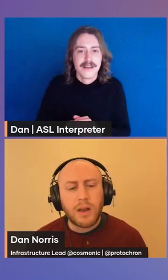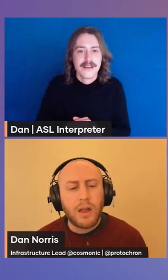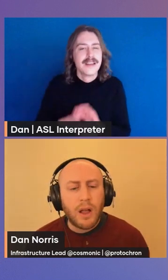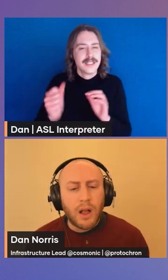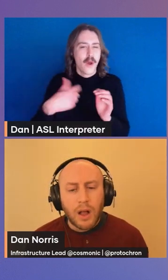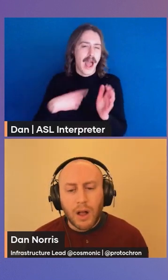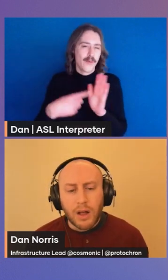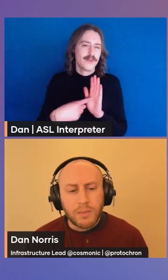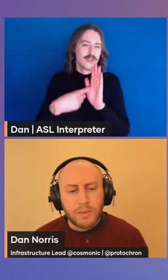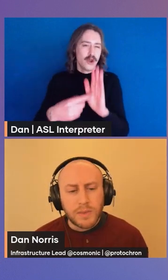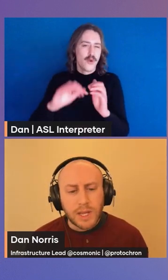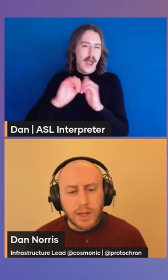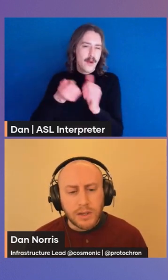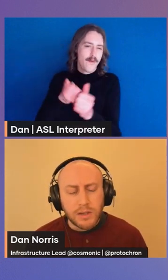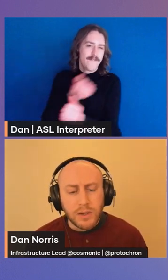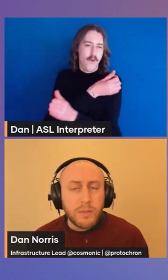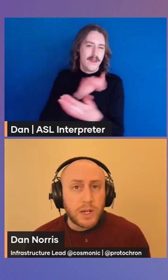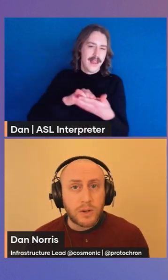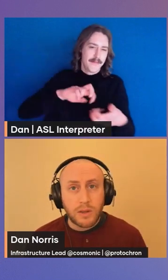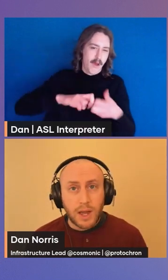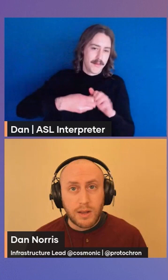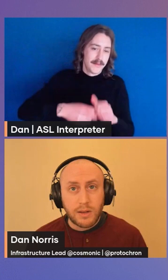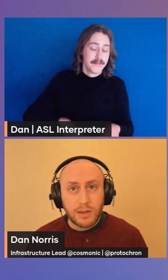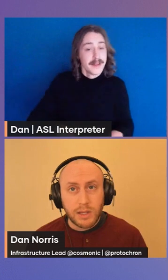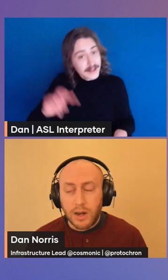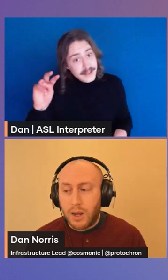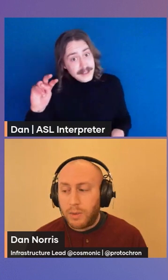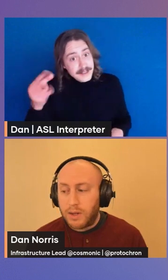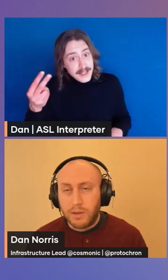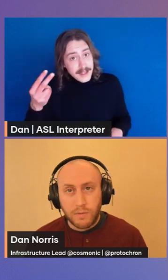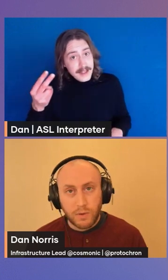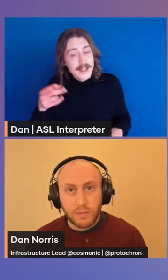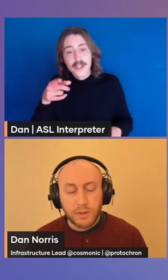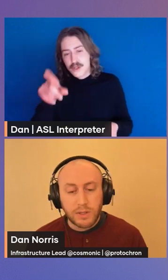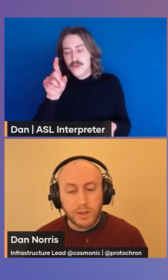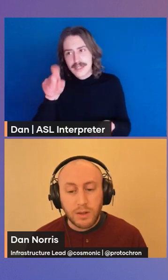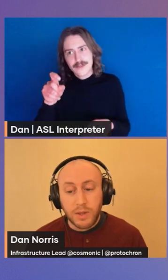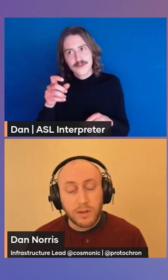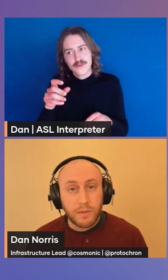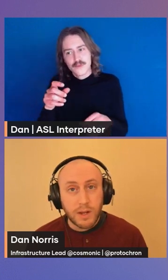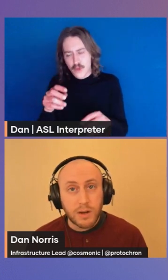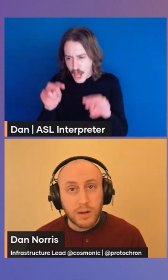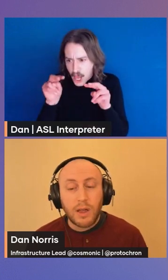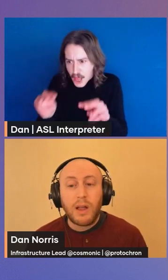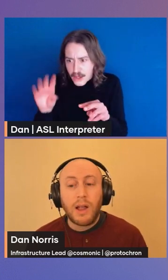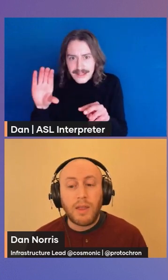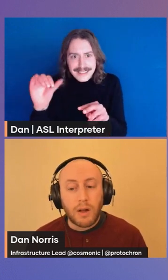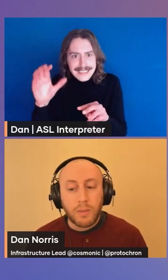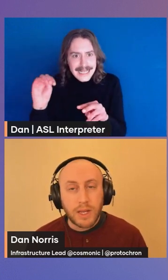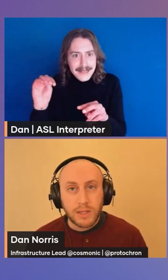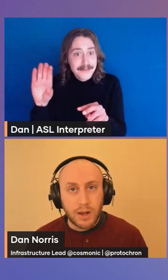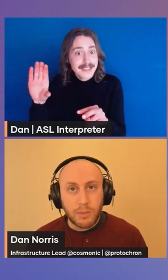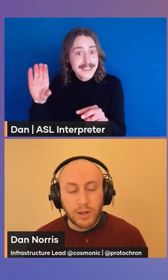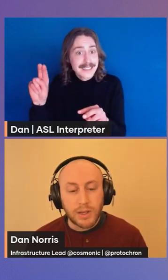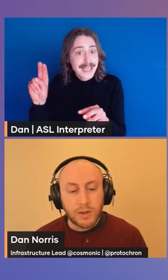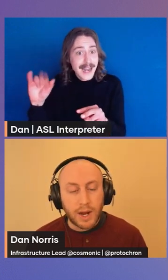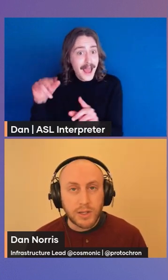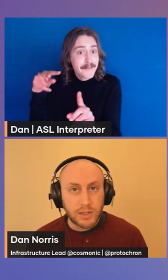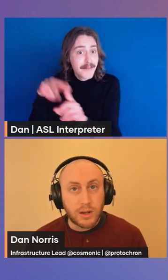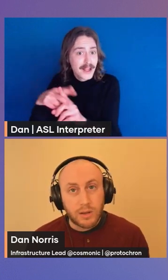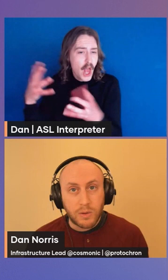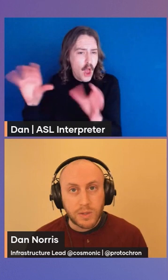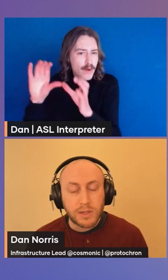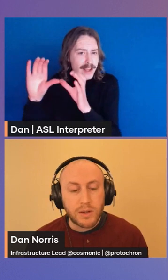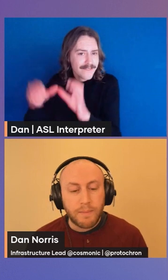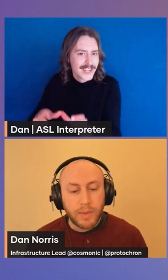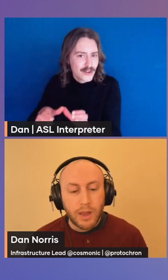that. Second, you need to make sure that the CNI plugin for Cilium is configured and that all the base CNI plugins are actually installed in